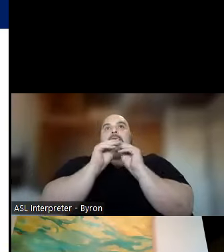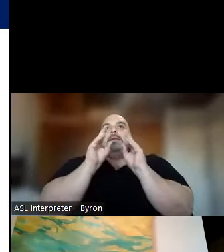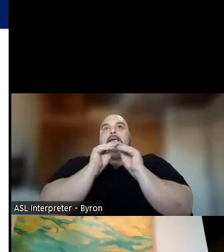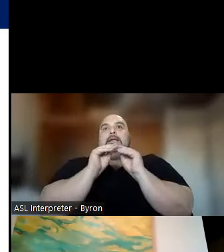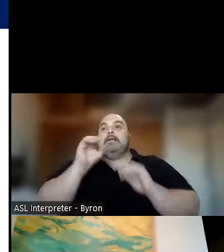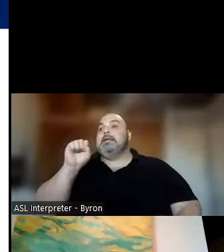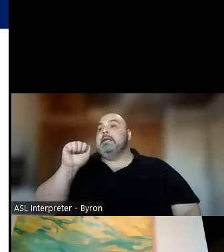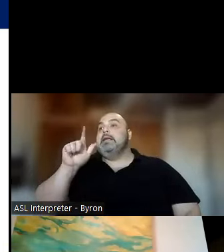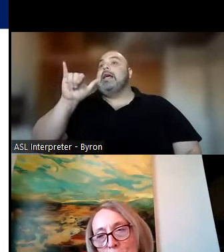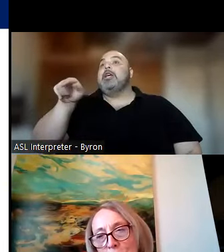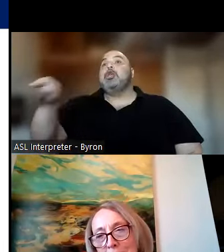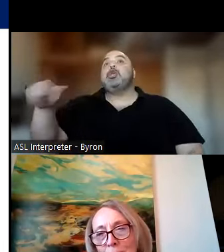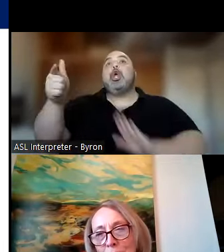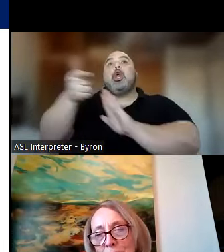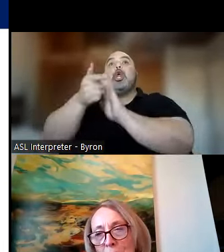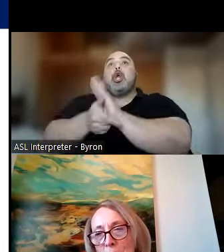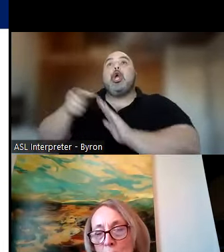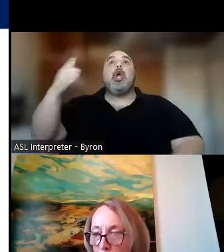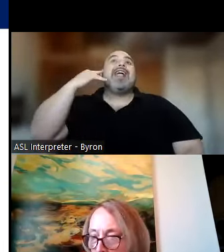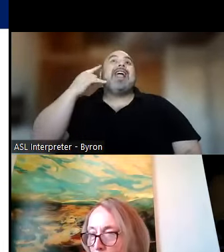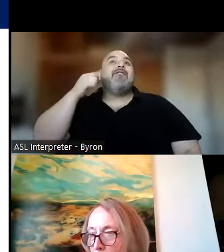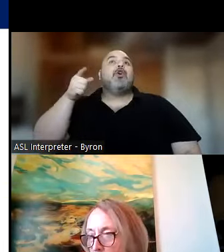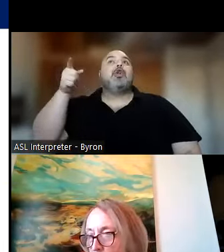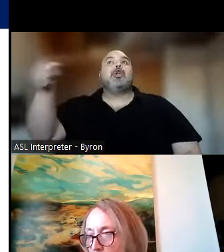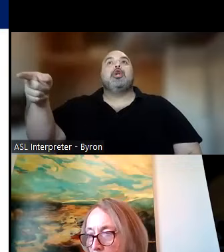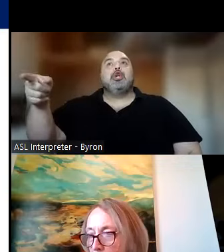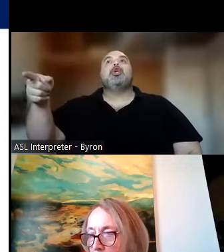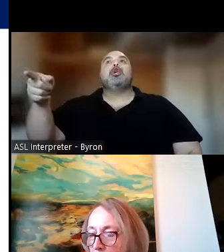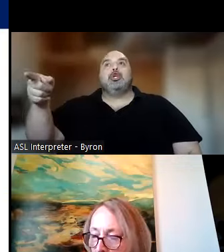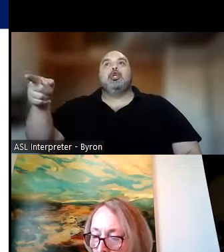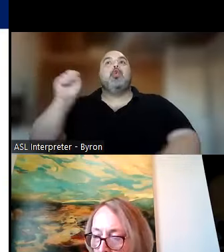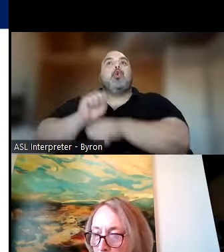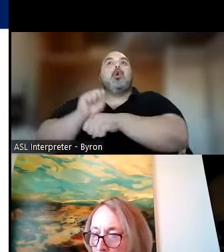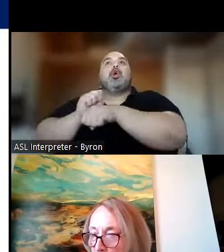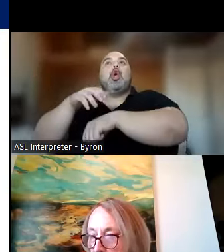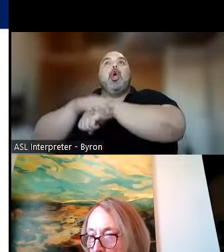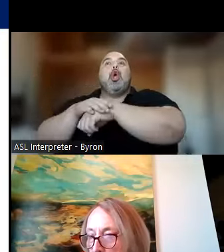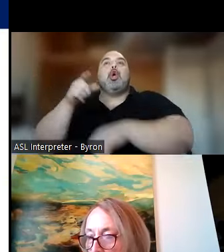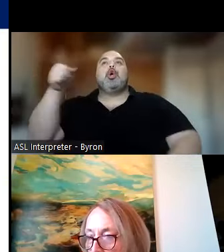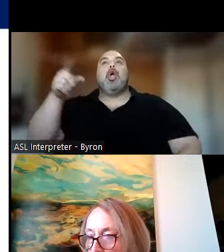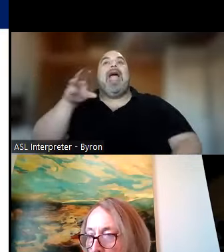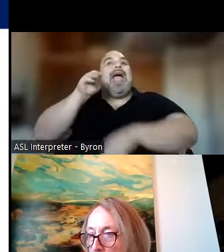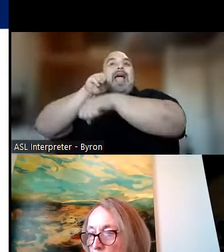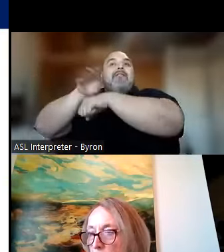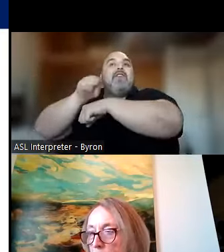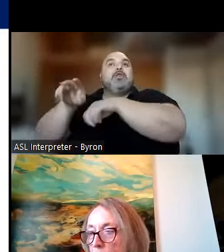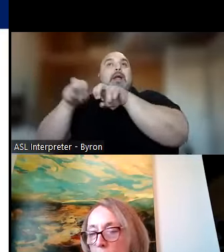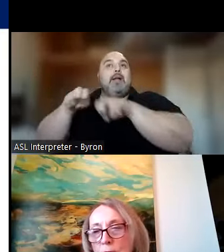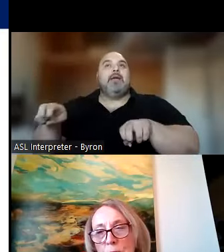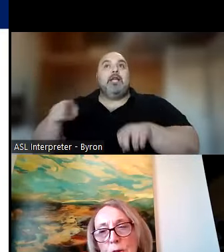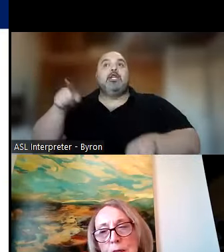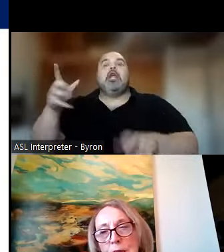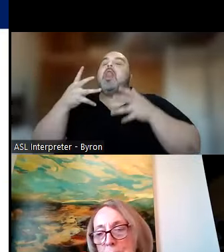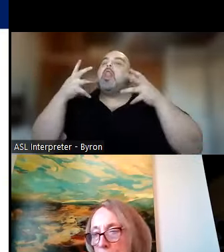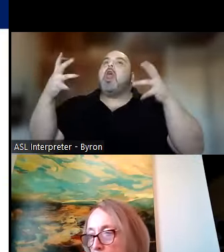Sally is an attorney in California and fills our attorney position on the advisory committee. She has a lot